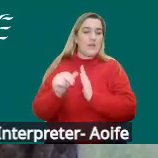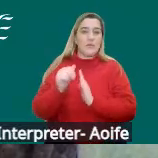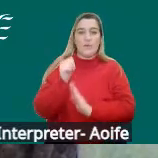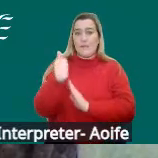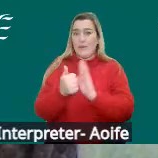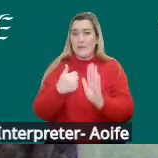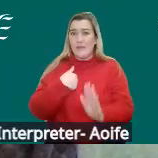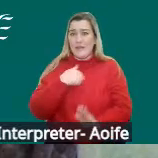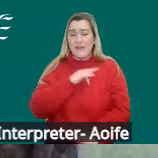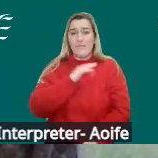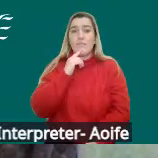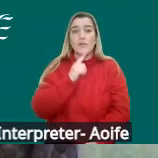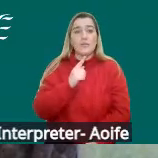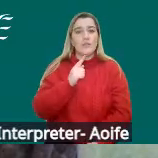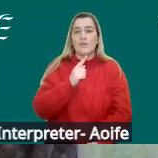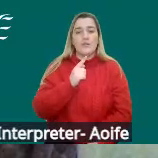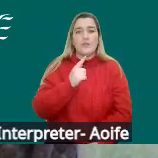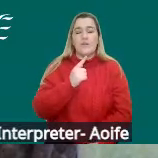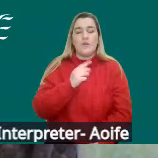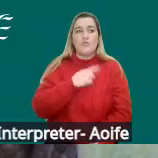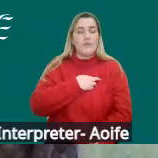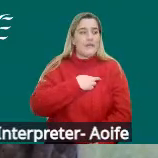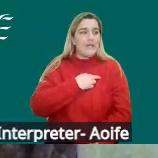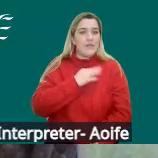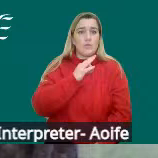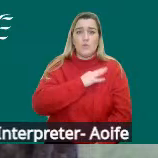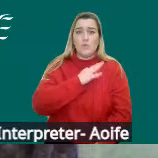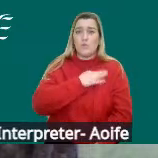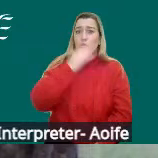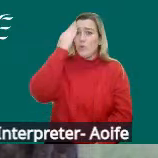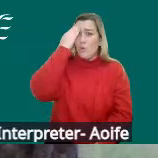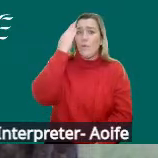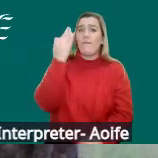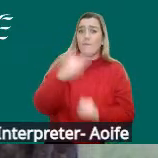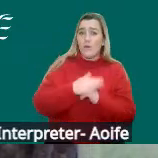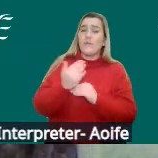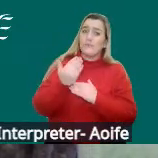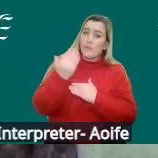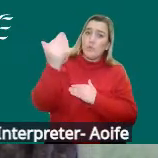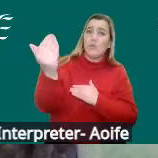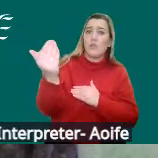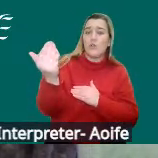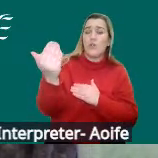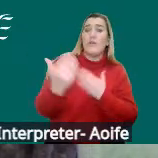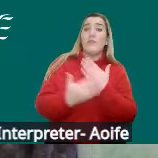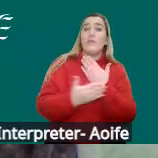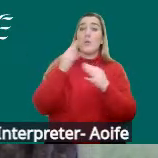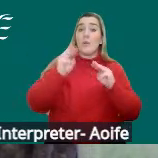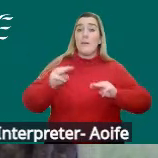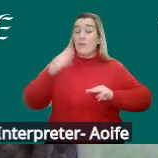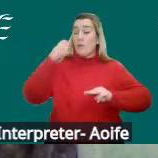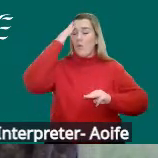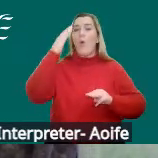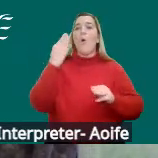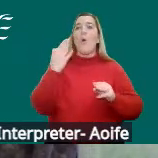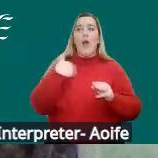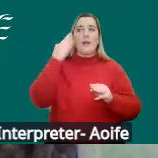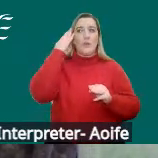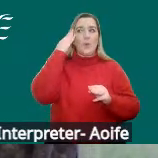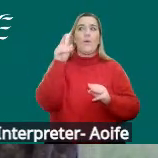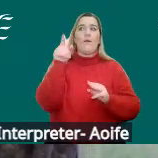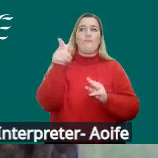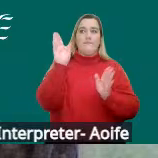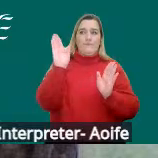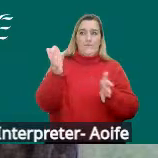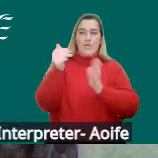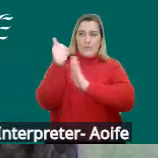at the same time, it's handy to know for a future, for younger people to know what to expect and to